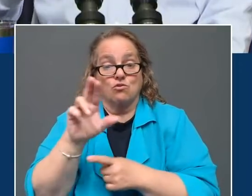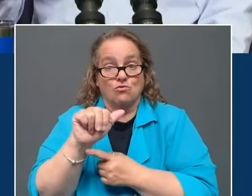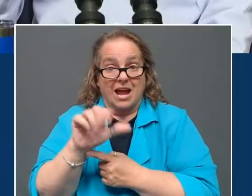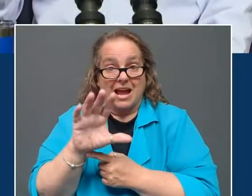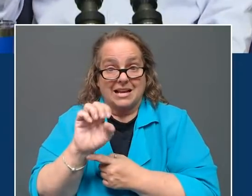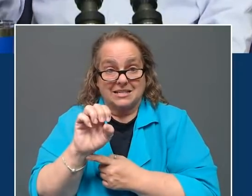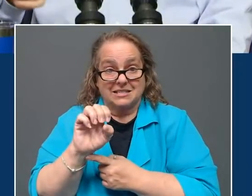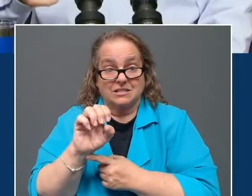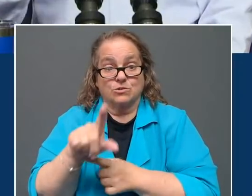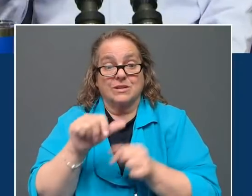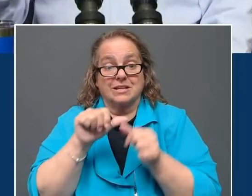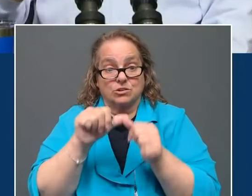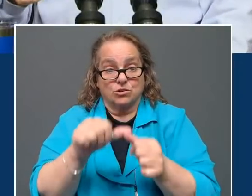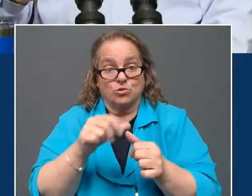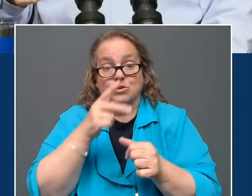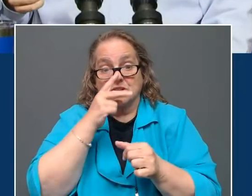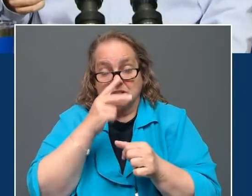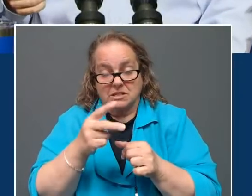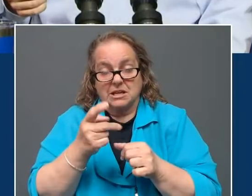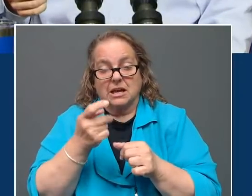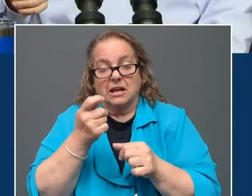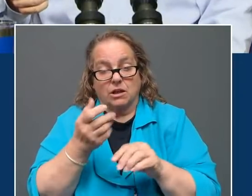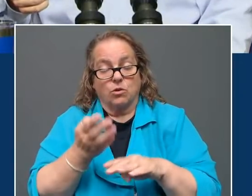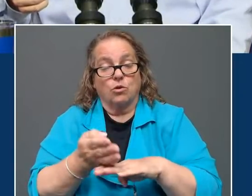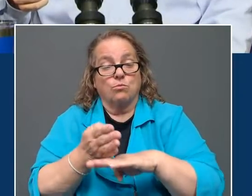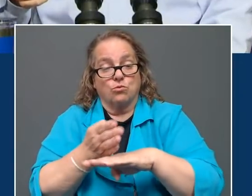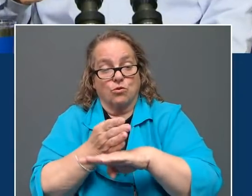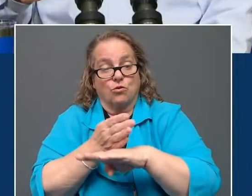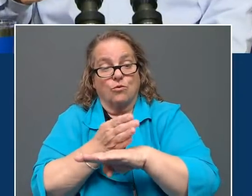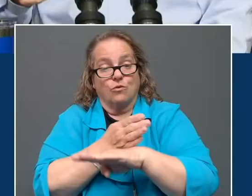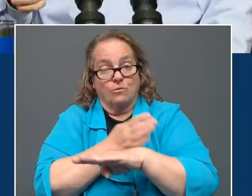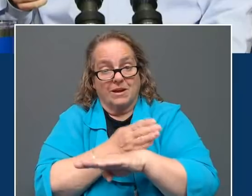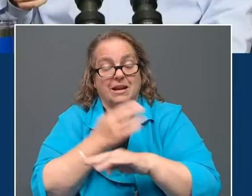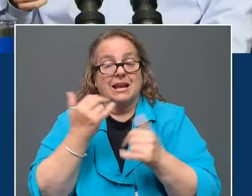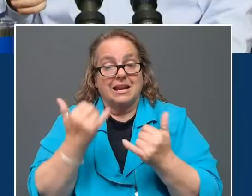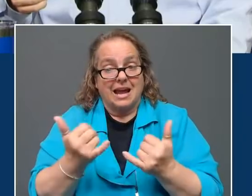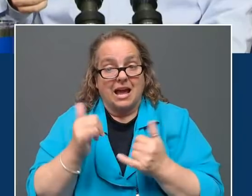to see gradual improvement. It's now